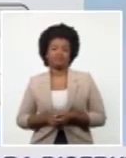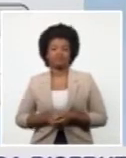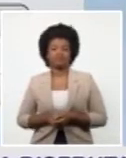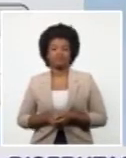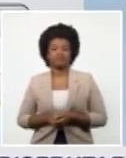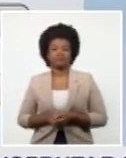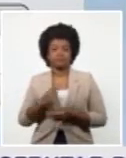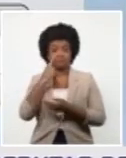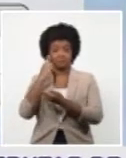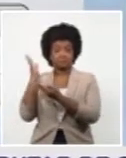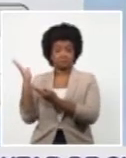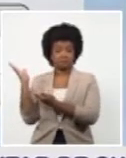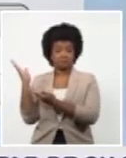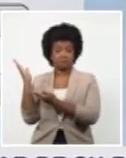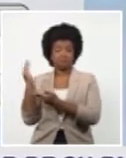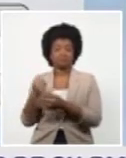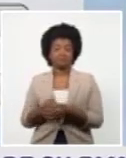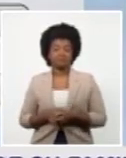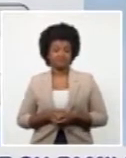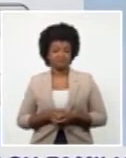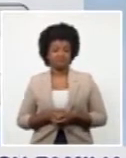COVID-19 or SARS-CoV-2 for a